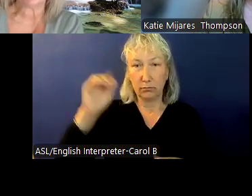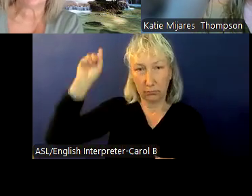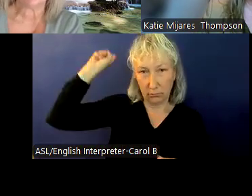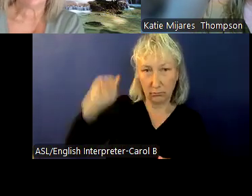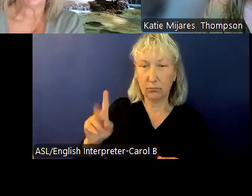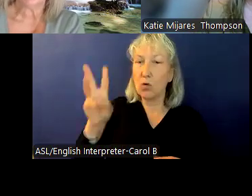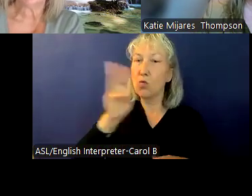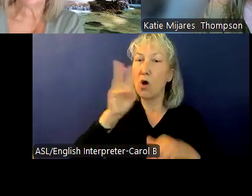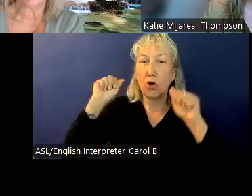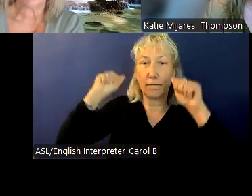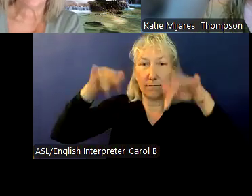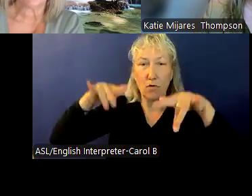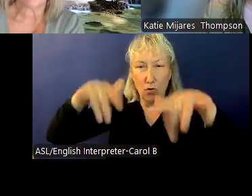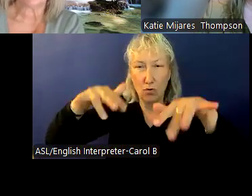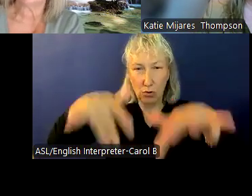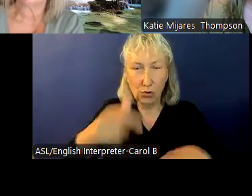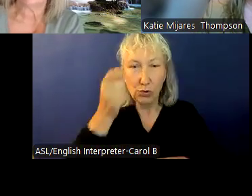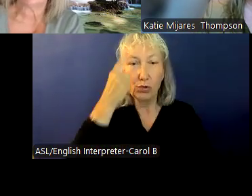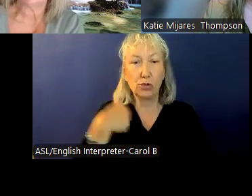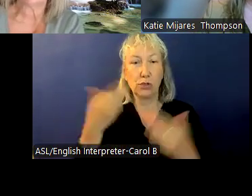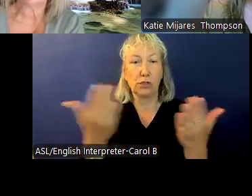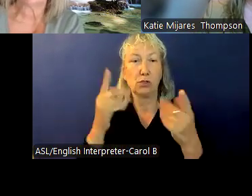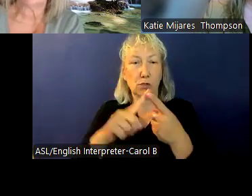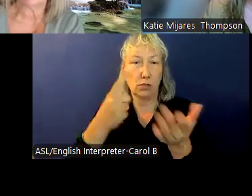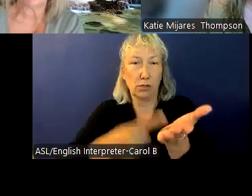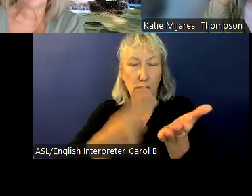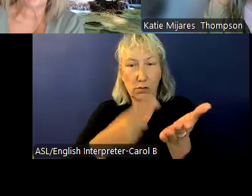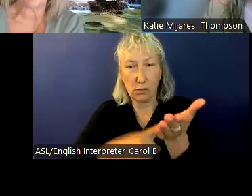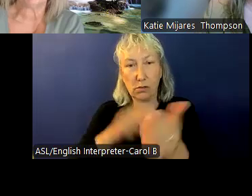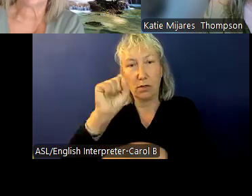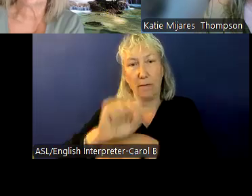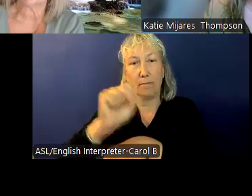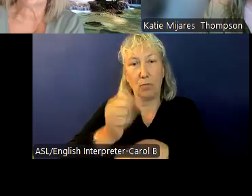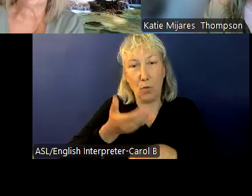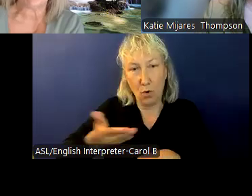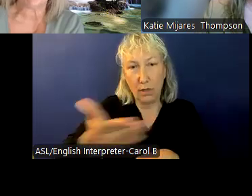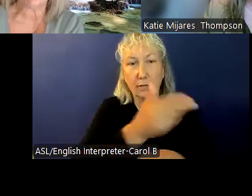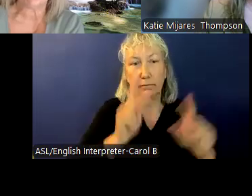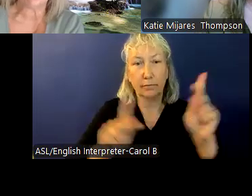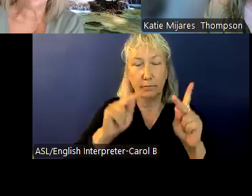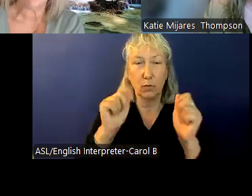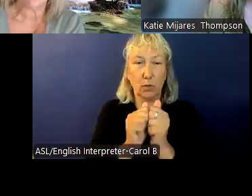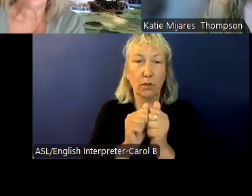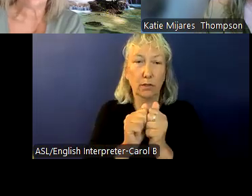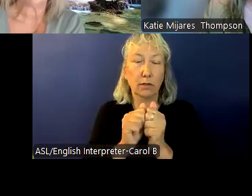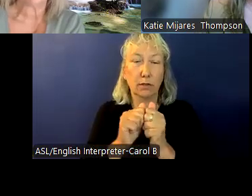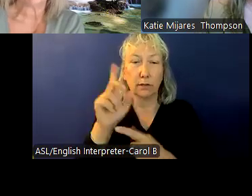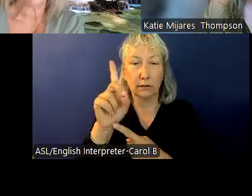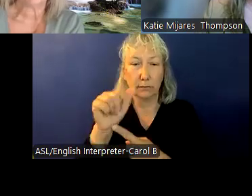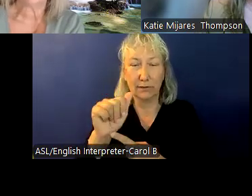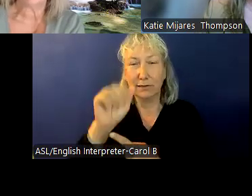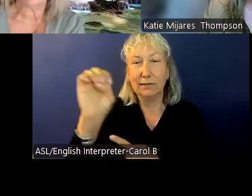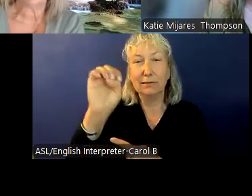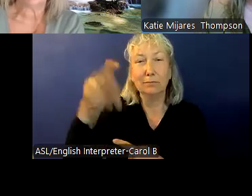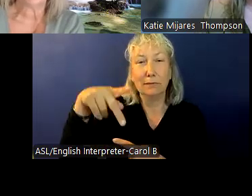waterfall. I'm here to talk about the Employed Persons with Disabilities program. It's also known as EPD. And I'll start